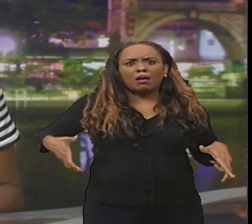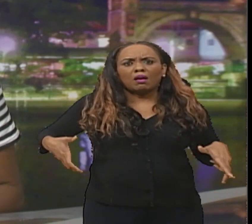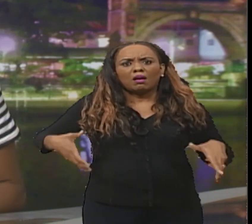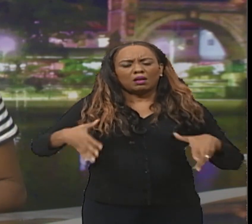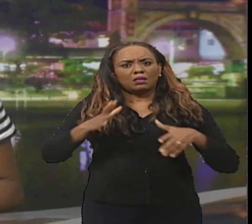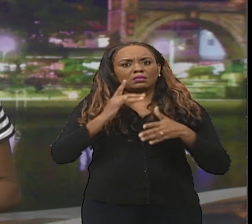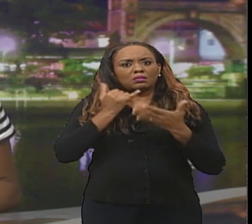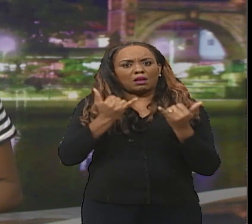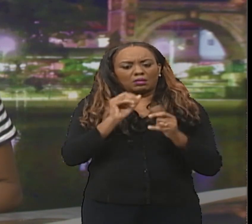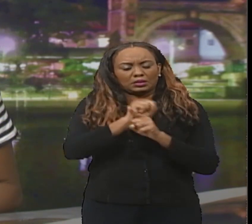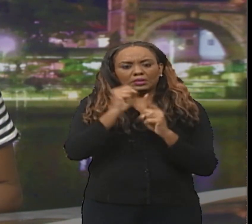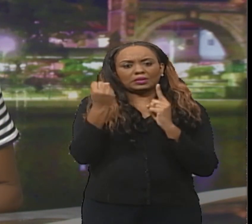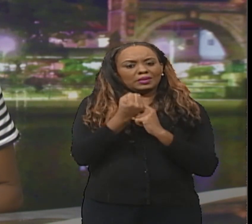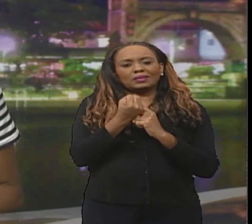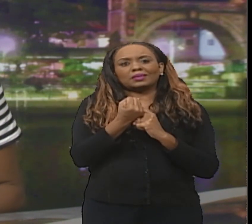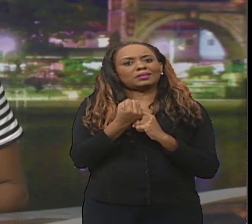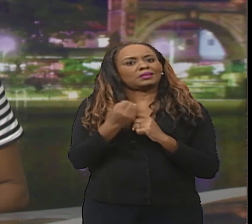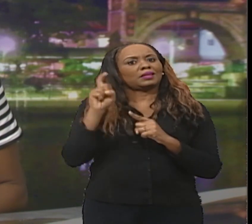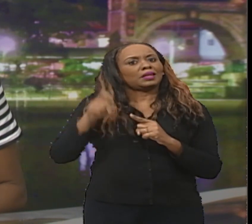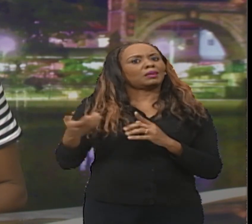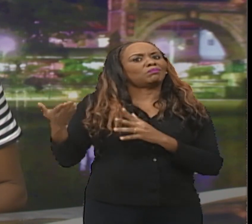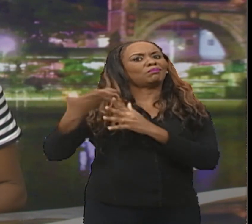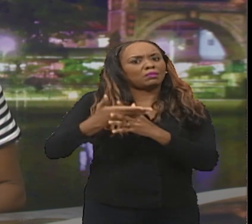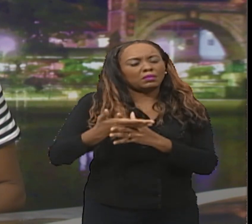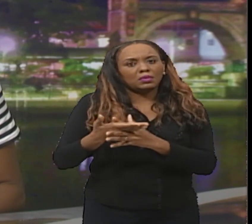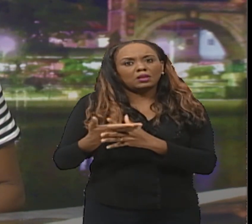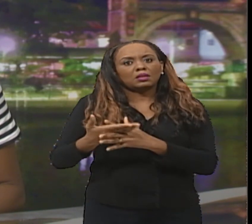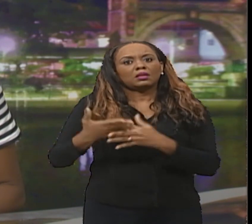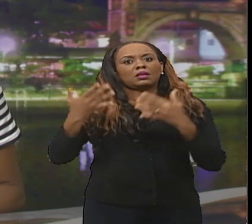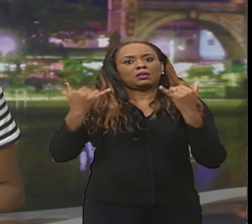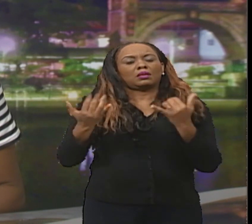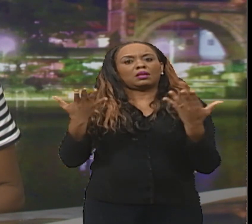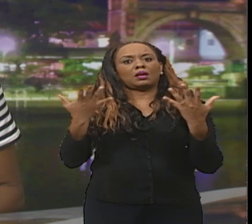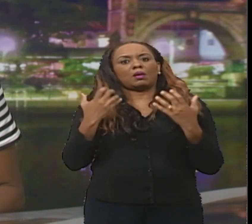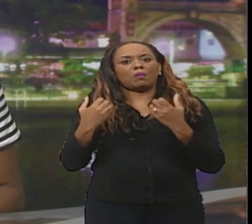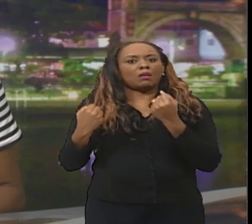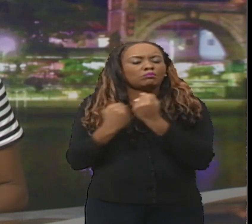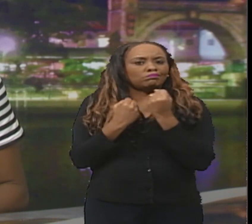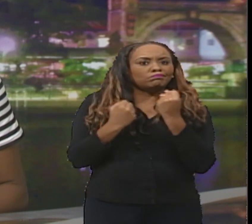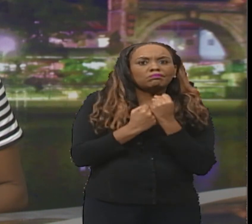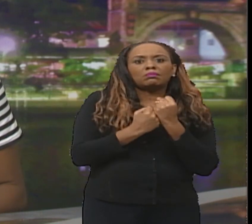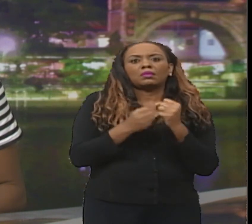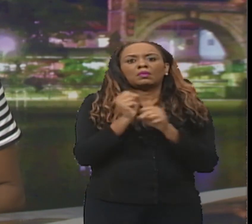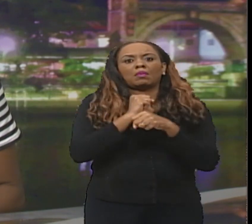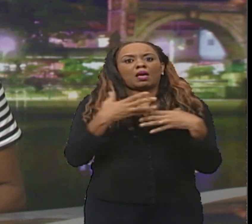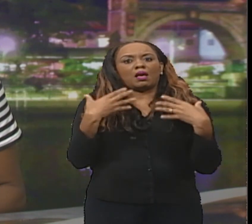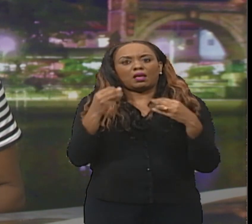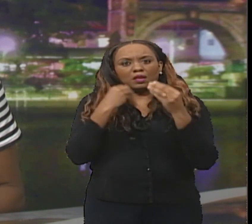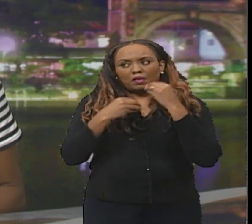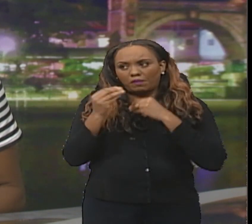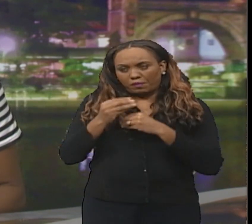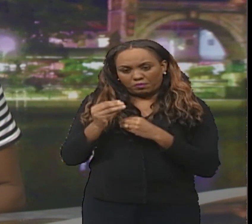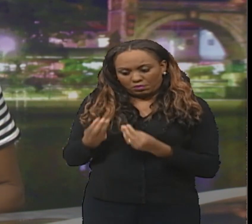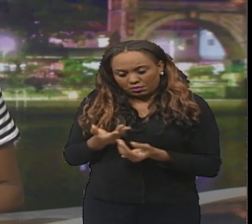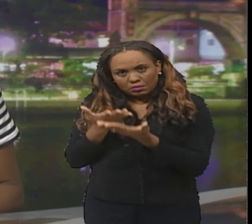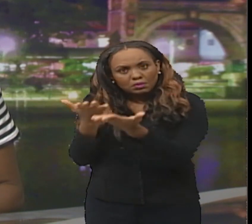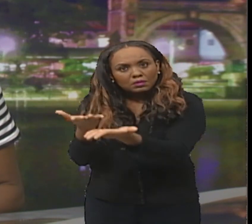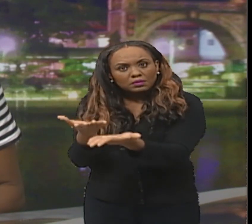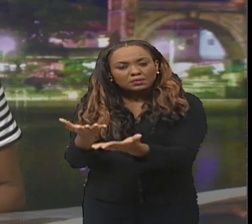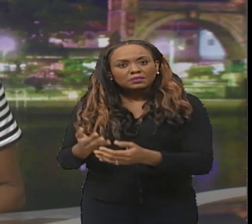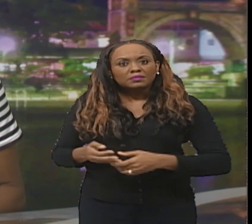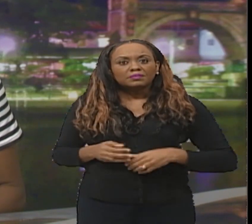the situation is unsustainable. She says they are lobbying to make more healthy foods accessible to every Barbadian.